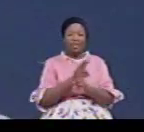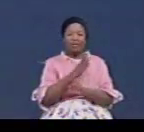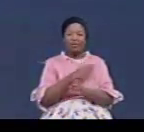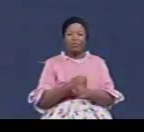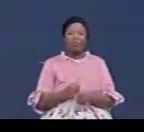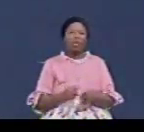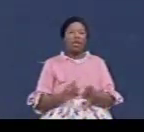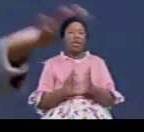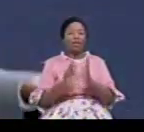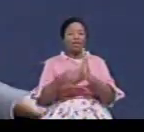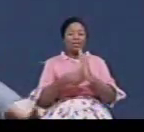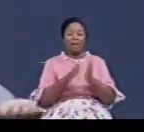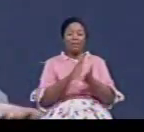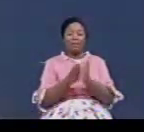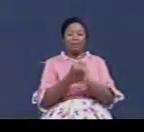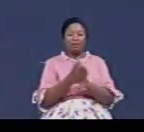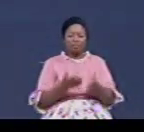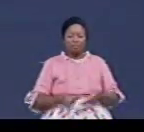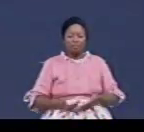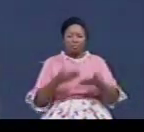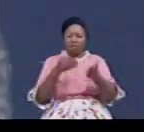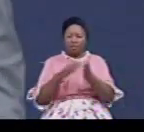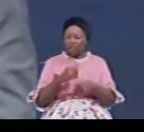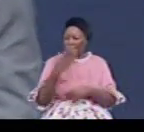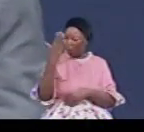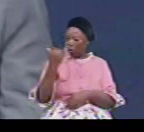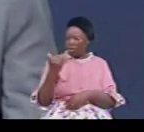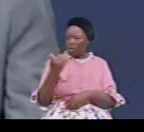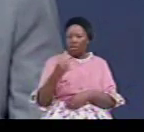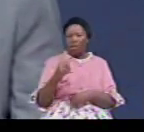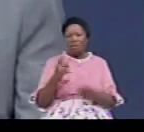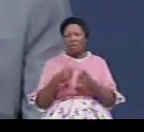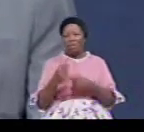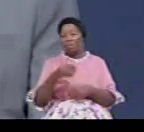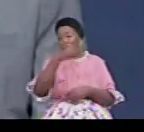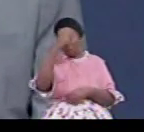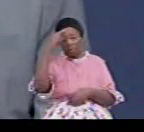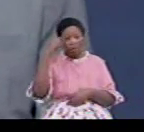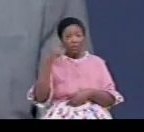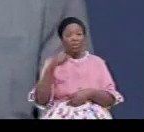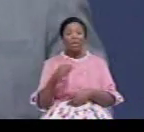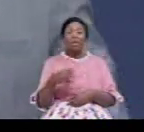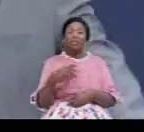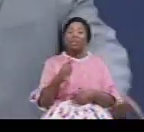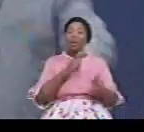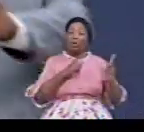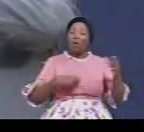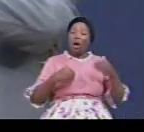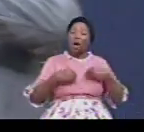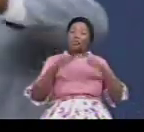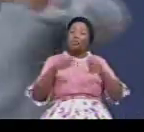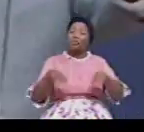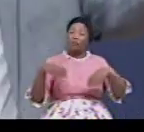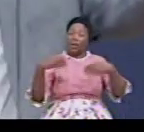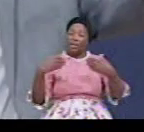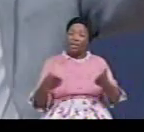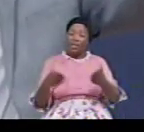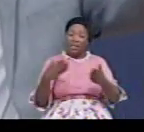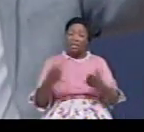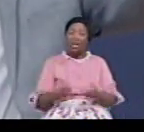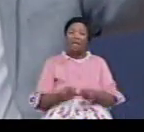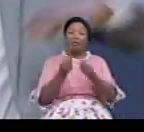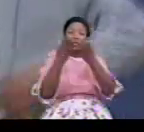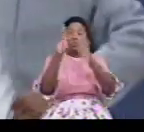You say why? They say because the Lord had already provided the atonement